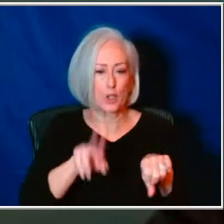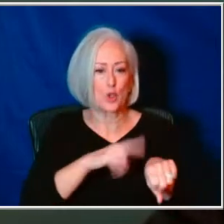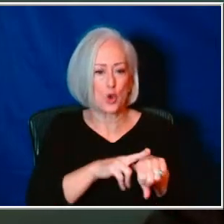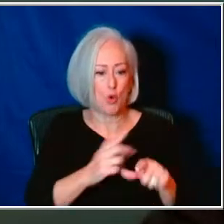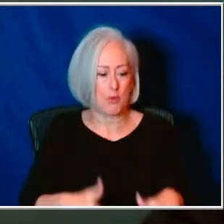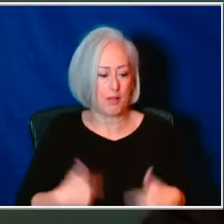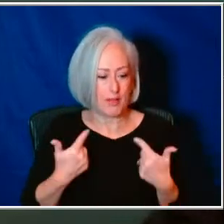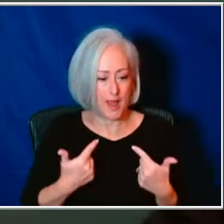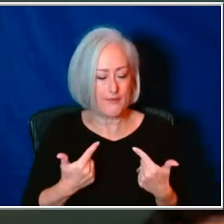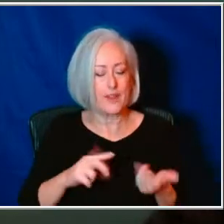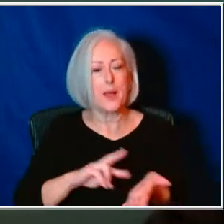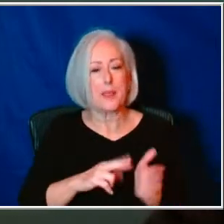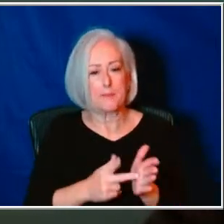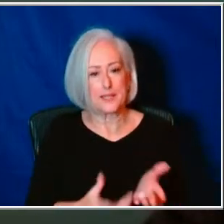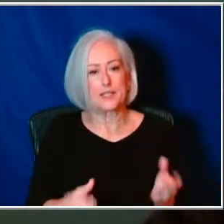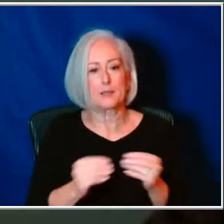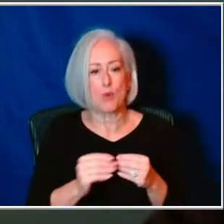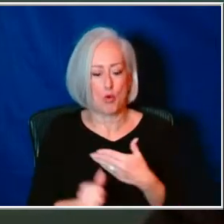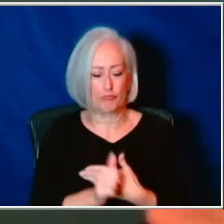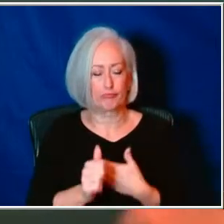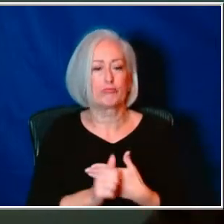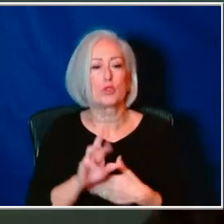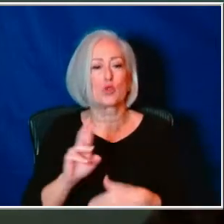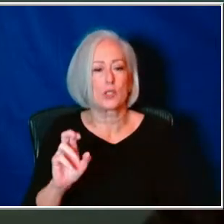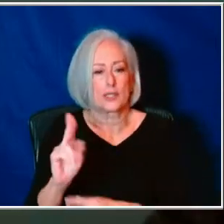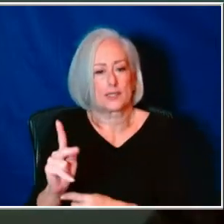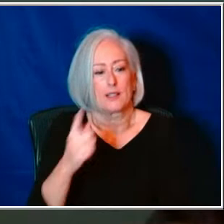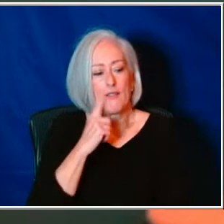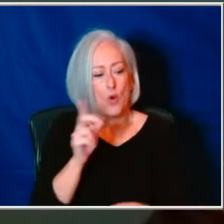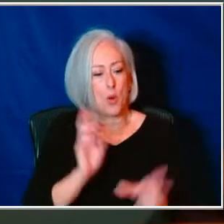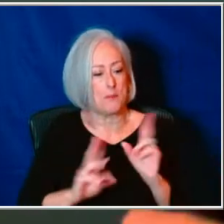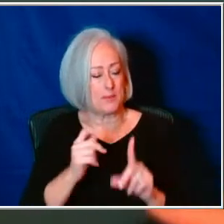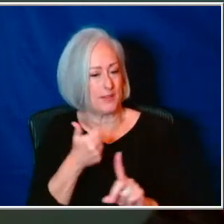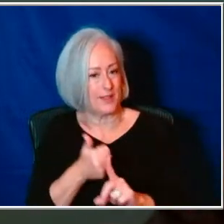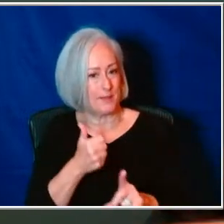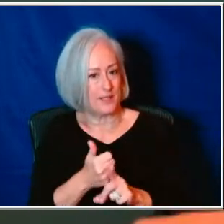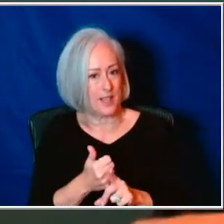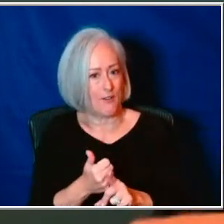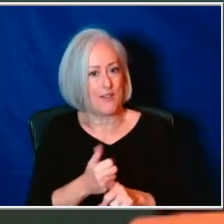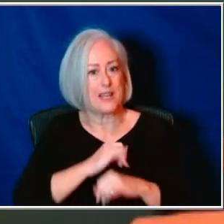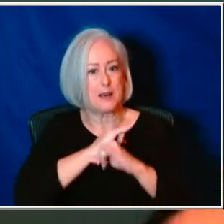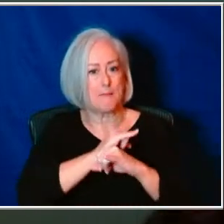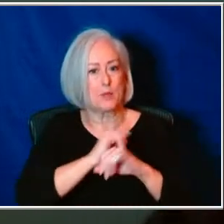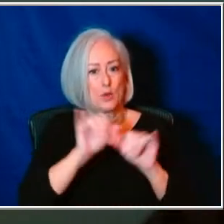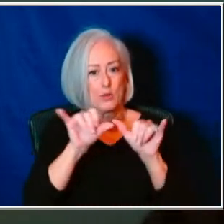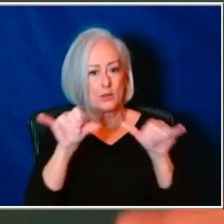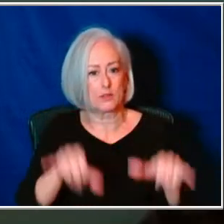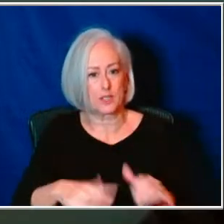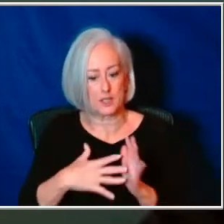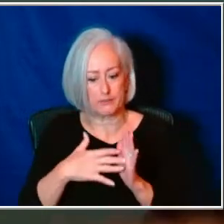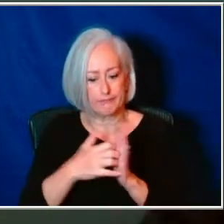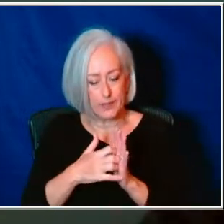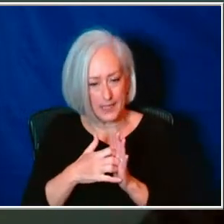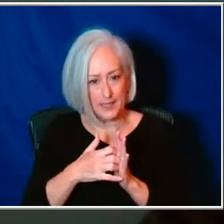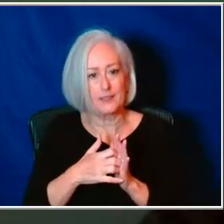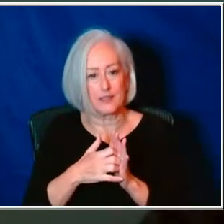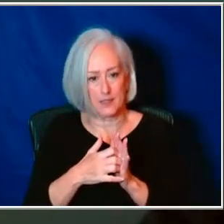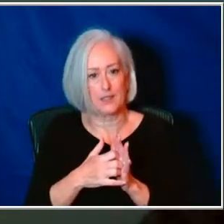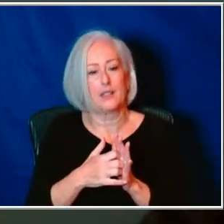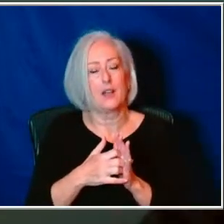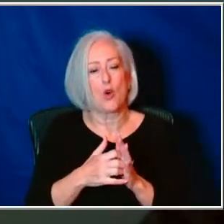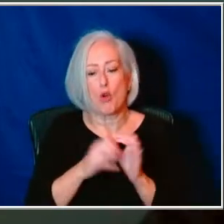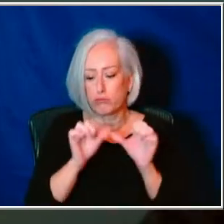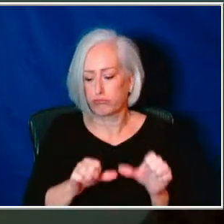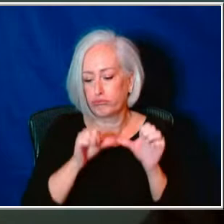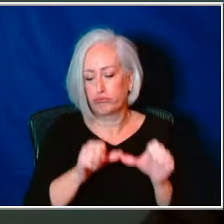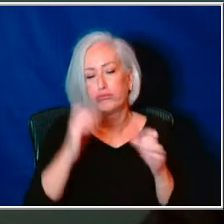more at risk for our patients out there who are more immunocompromised, are significantly have significant chronic illnesses.